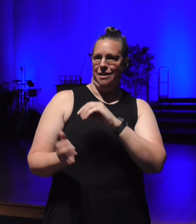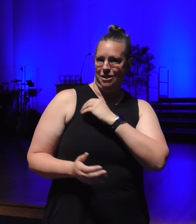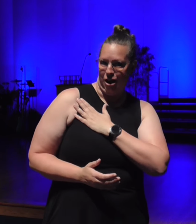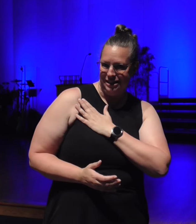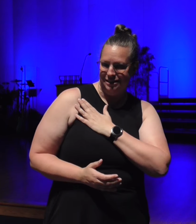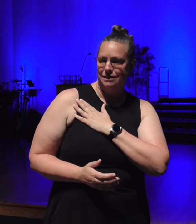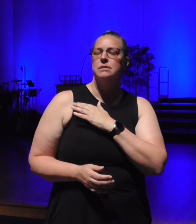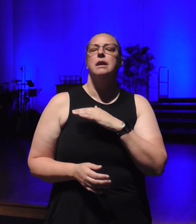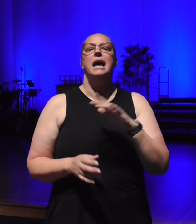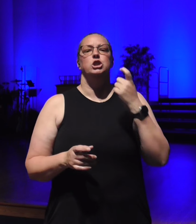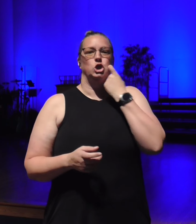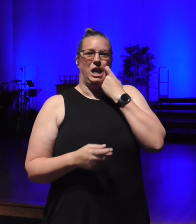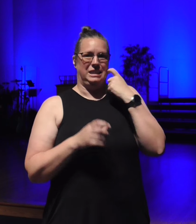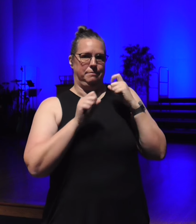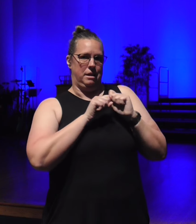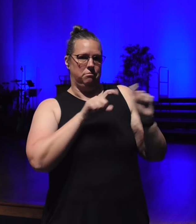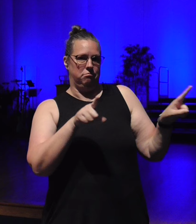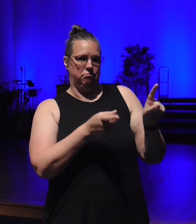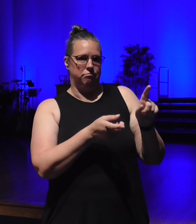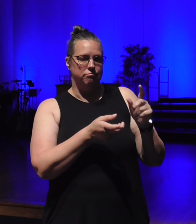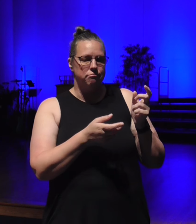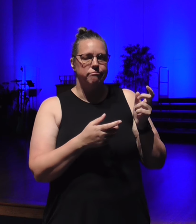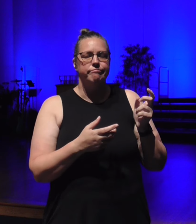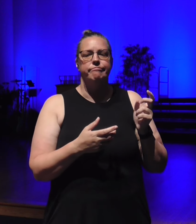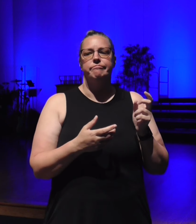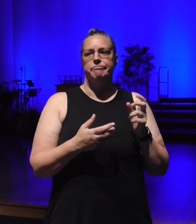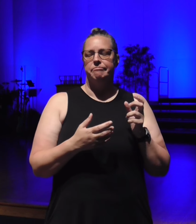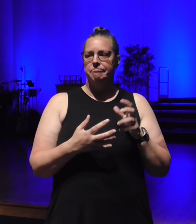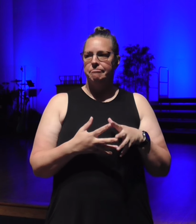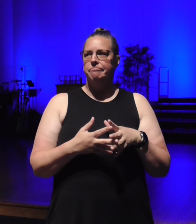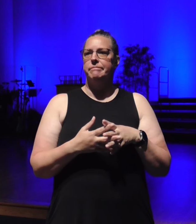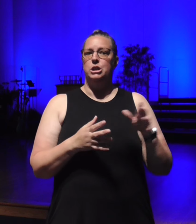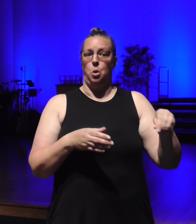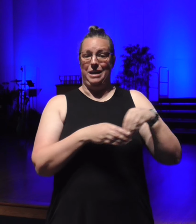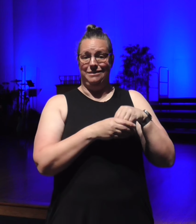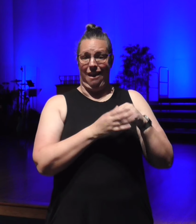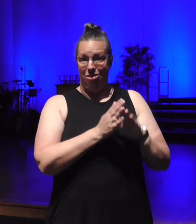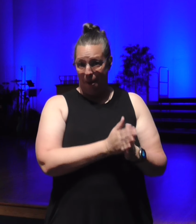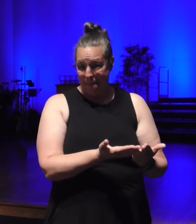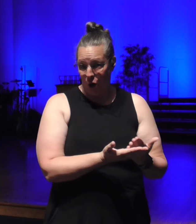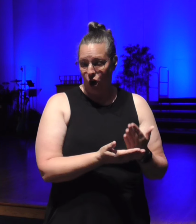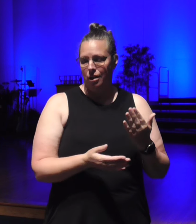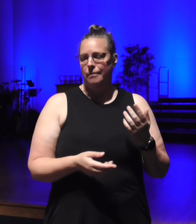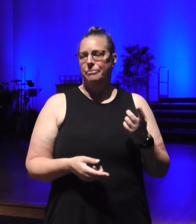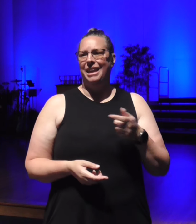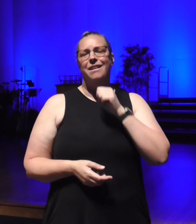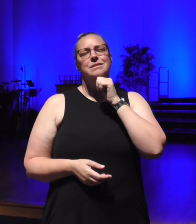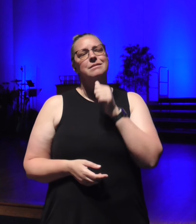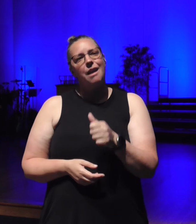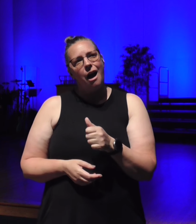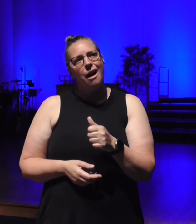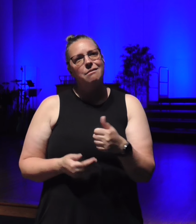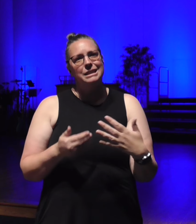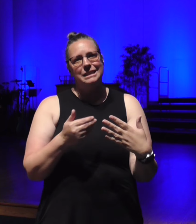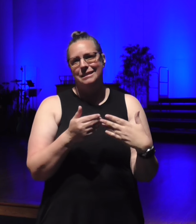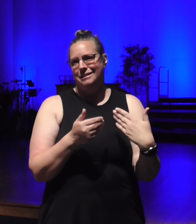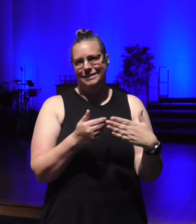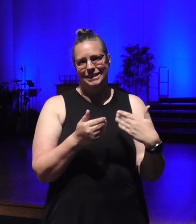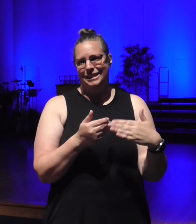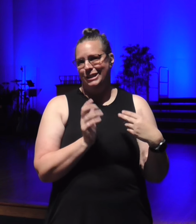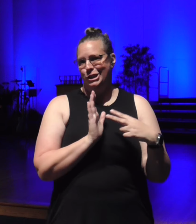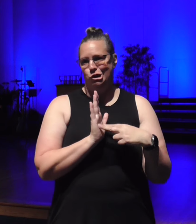Tempest Williams. And in this book, it is not a particularly easy